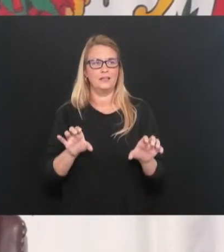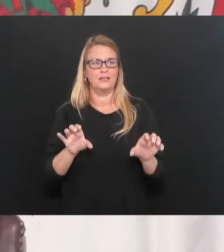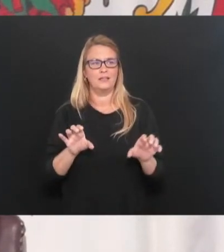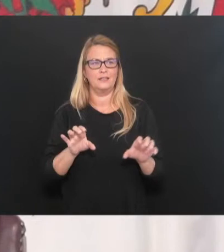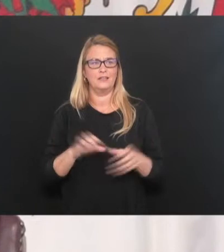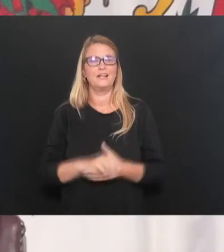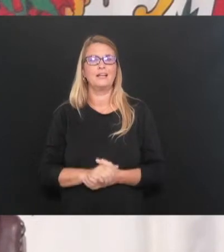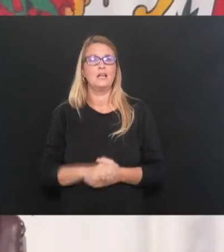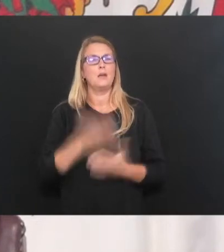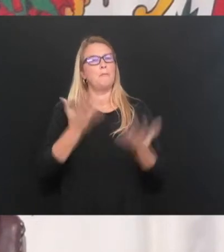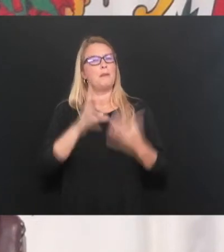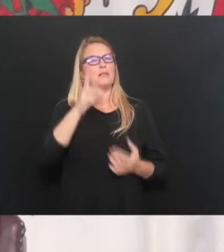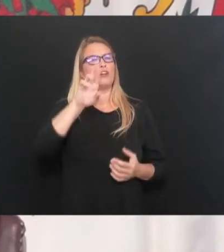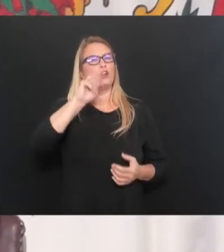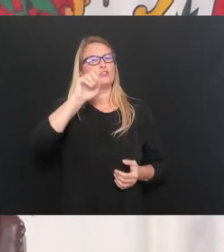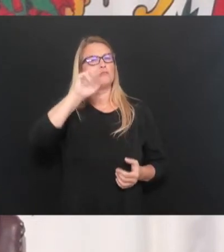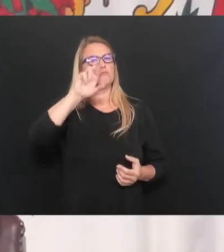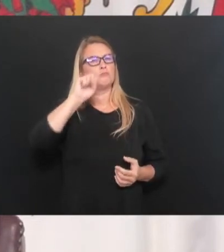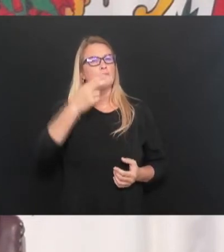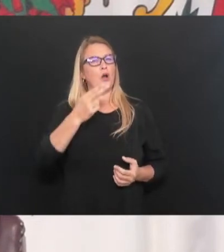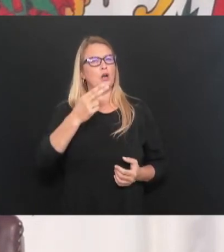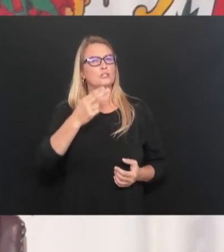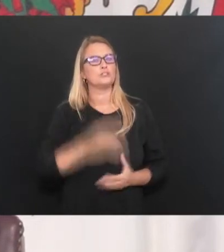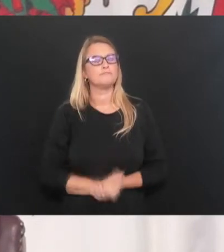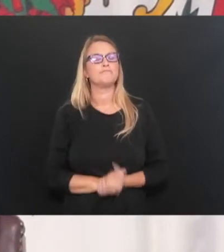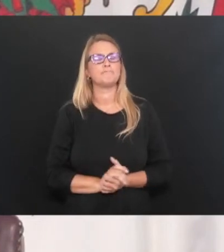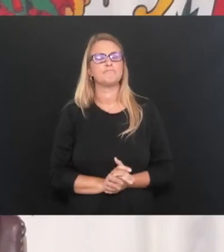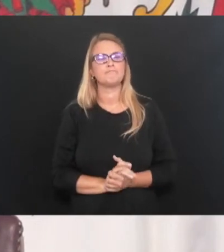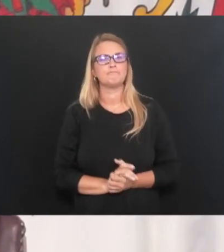Dr. Marsh, maybe you could talk just a second, then I'll come back.